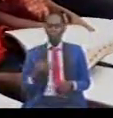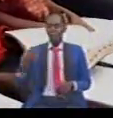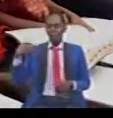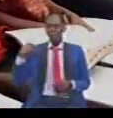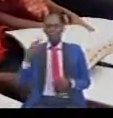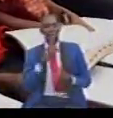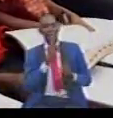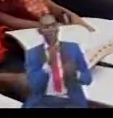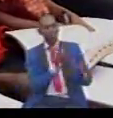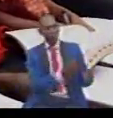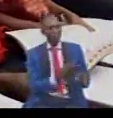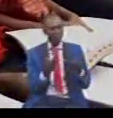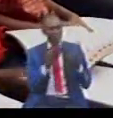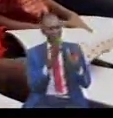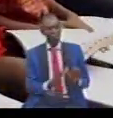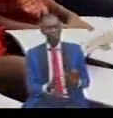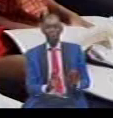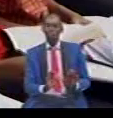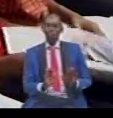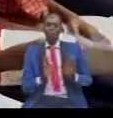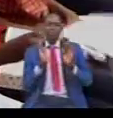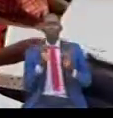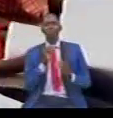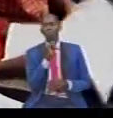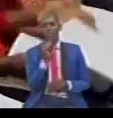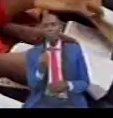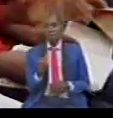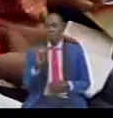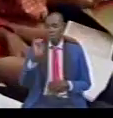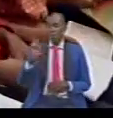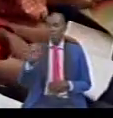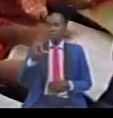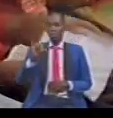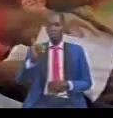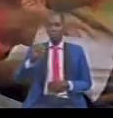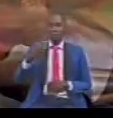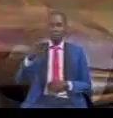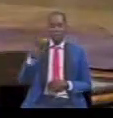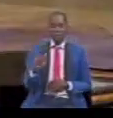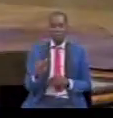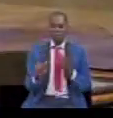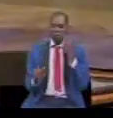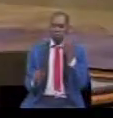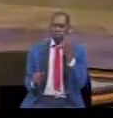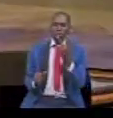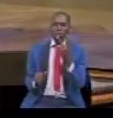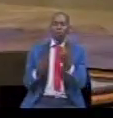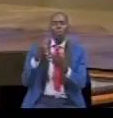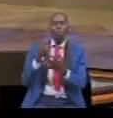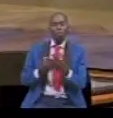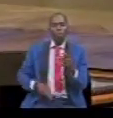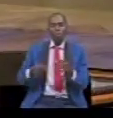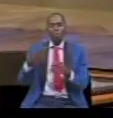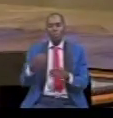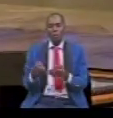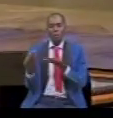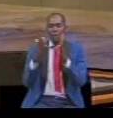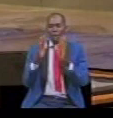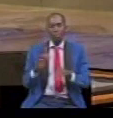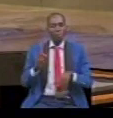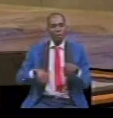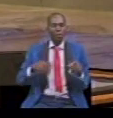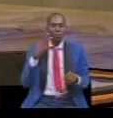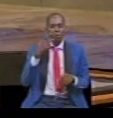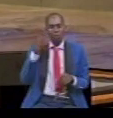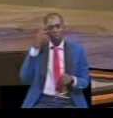not. Elisha saw what he didn't see. He only saw the physical. He only